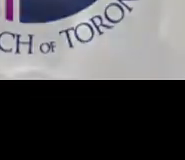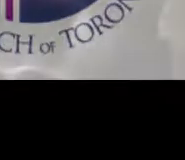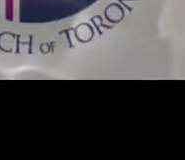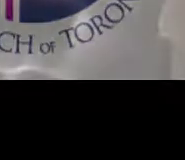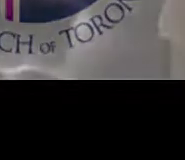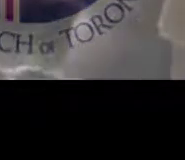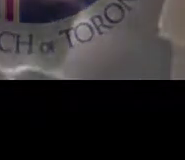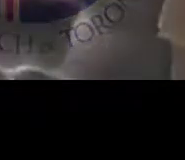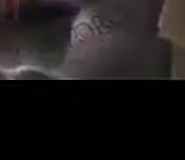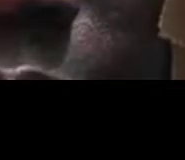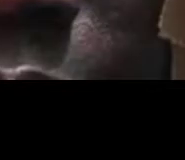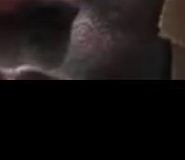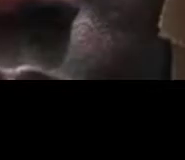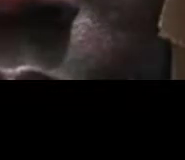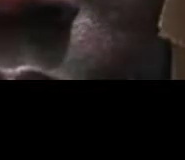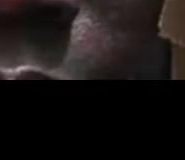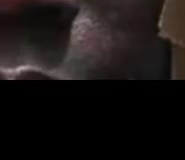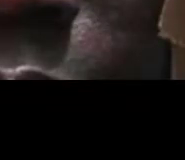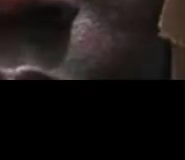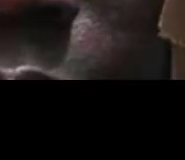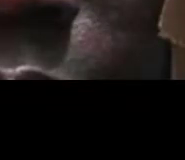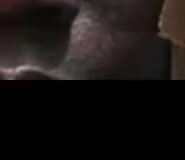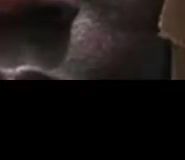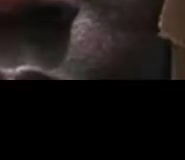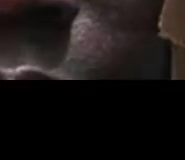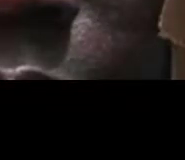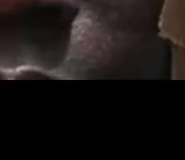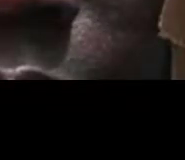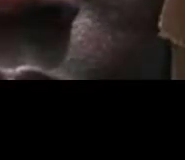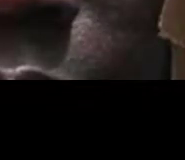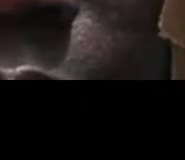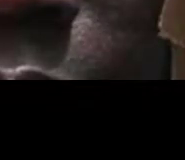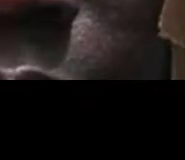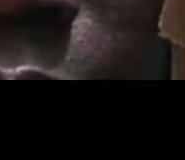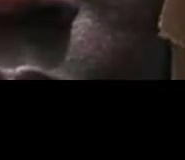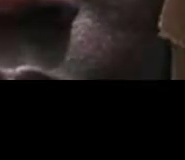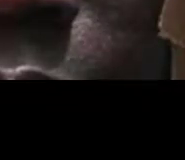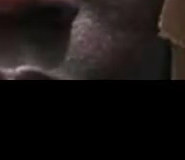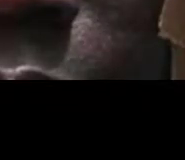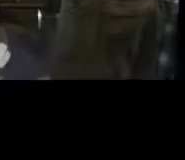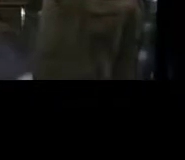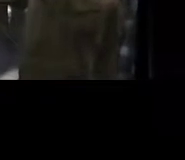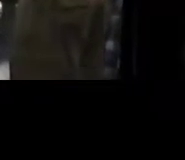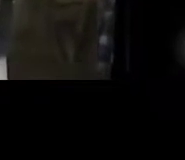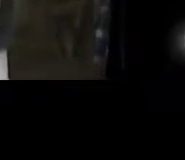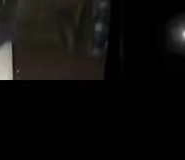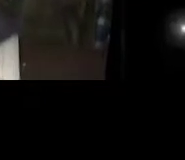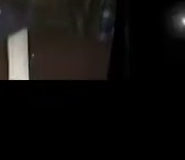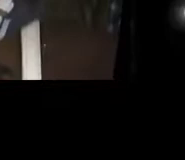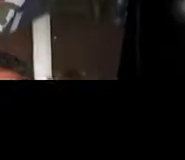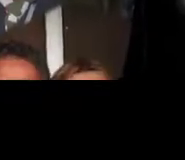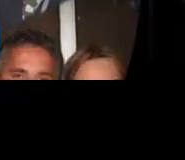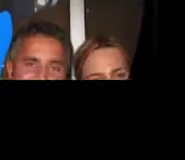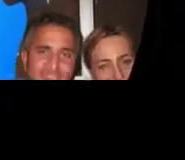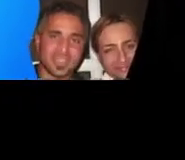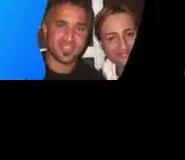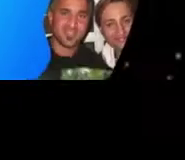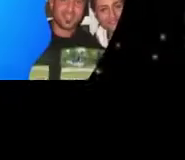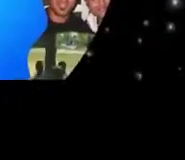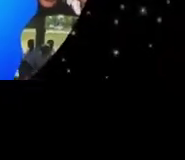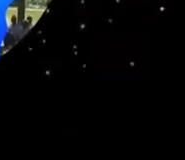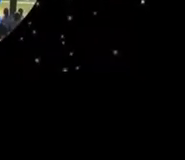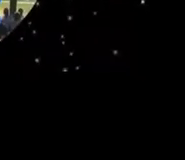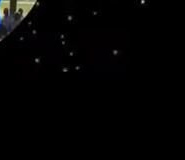most of the refugee members at MCC Toronto made their refugee claims from within Canada. Predominantly, their homelands are